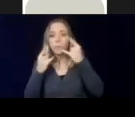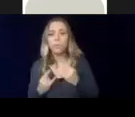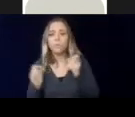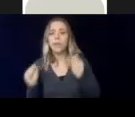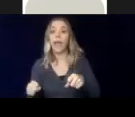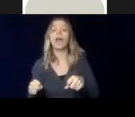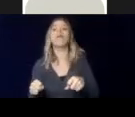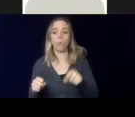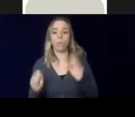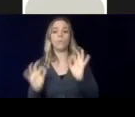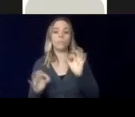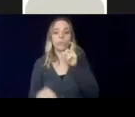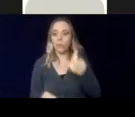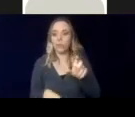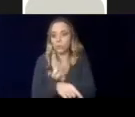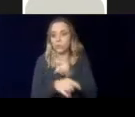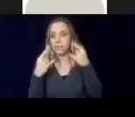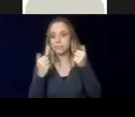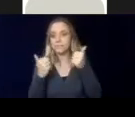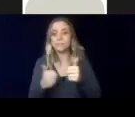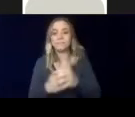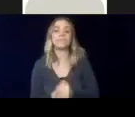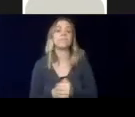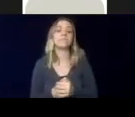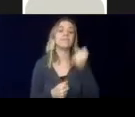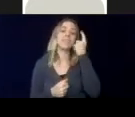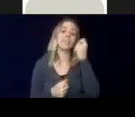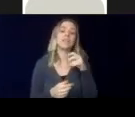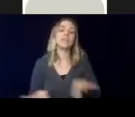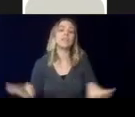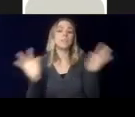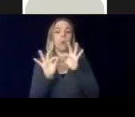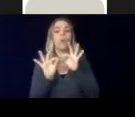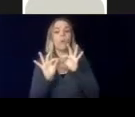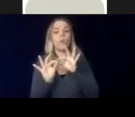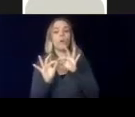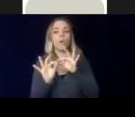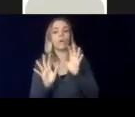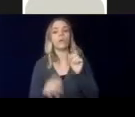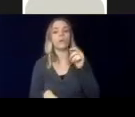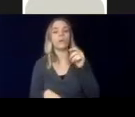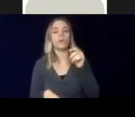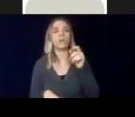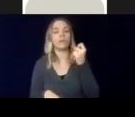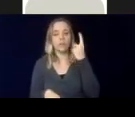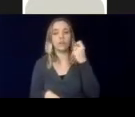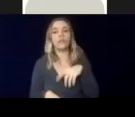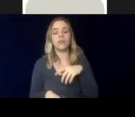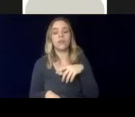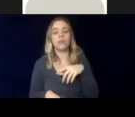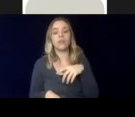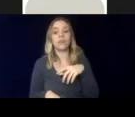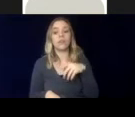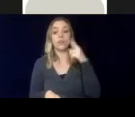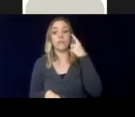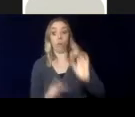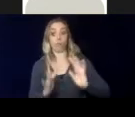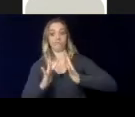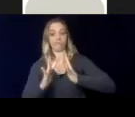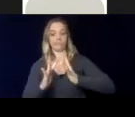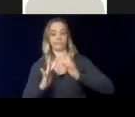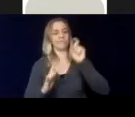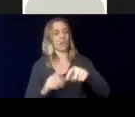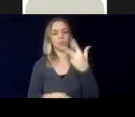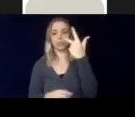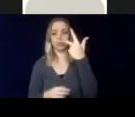the mask. But it's important to recognize that you need to have a 3-way video visit if you're going to